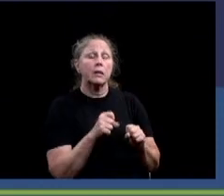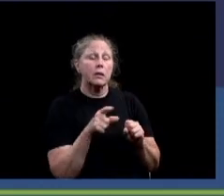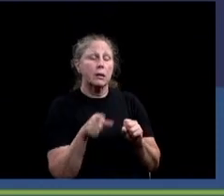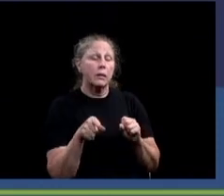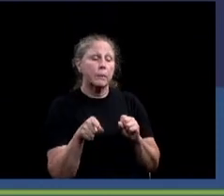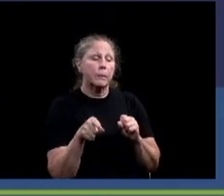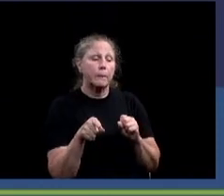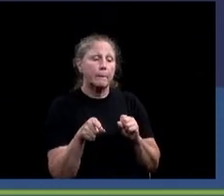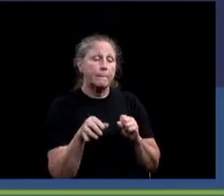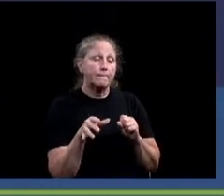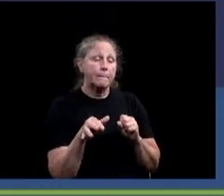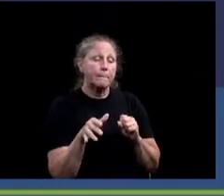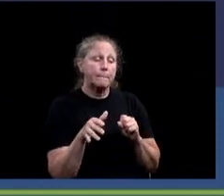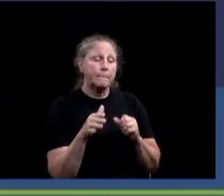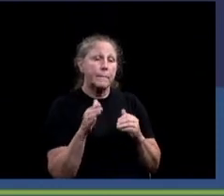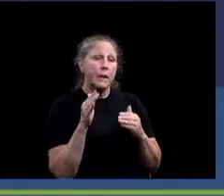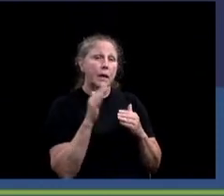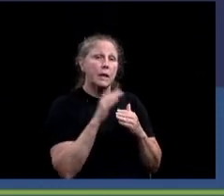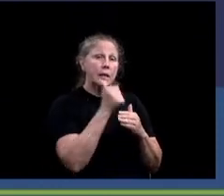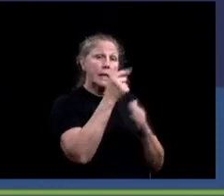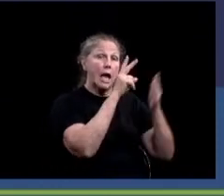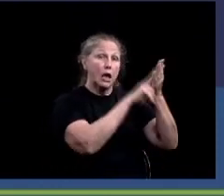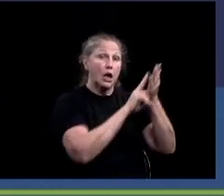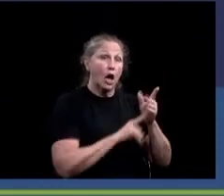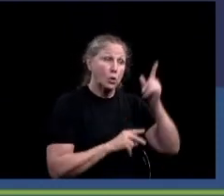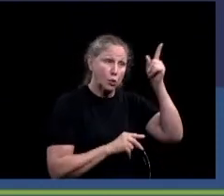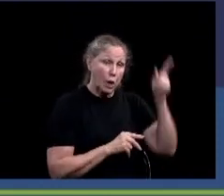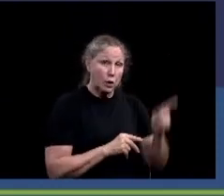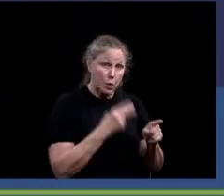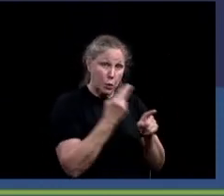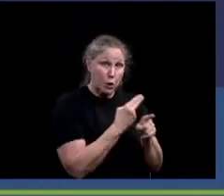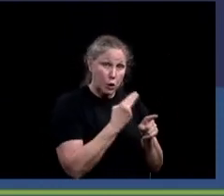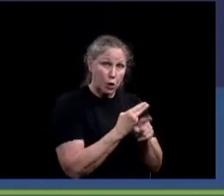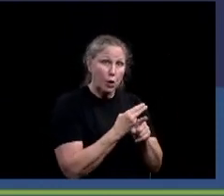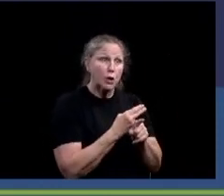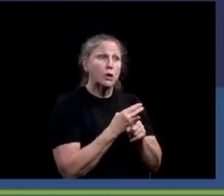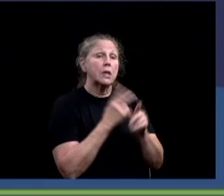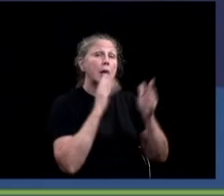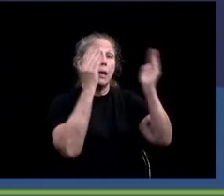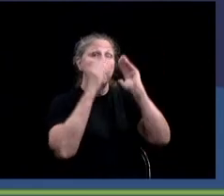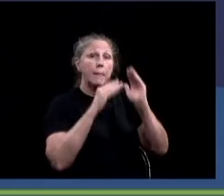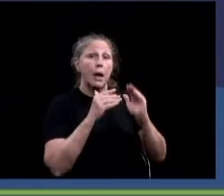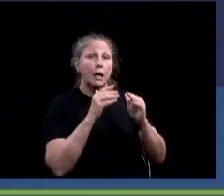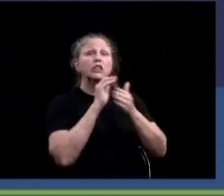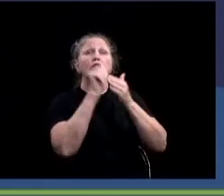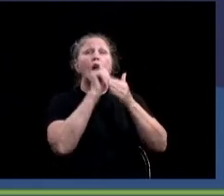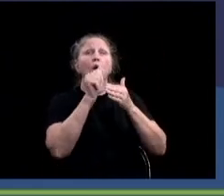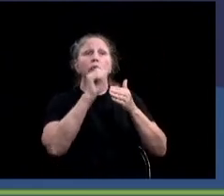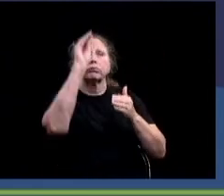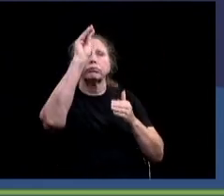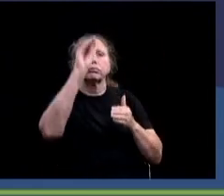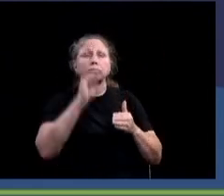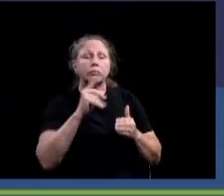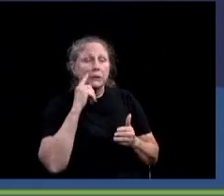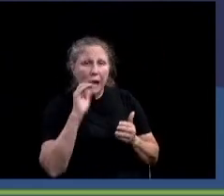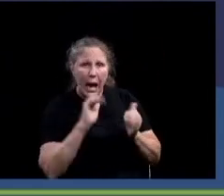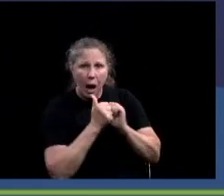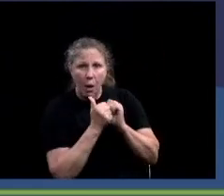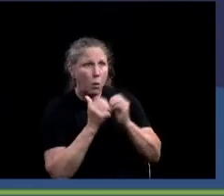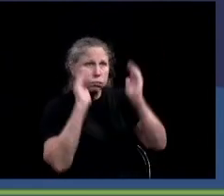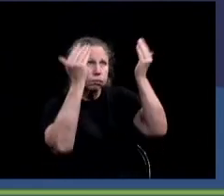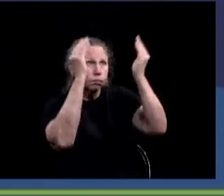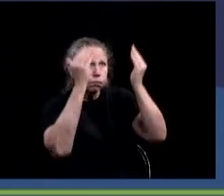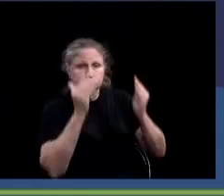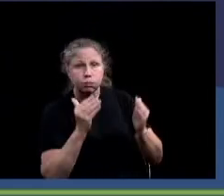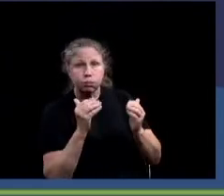we use by dollar amount. So I can just see how that's going as far as the contractors that we use, and that's in